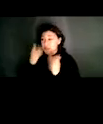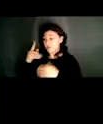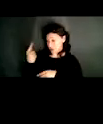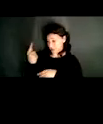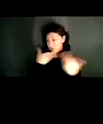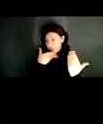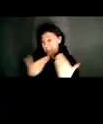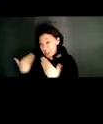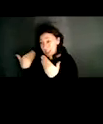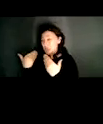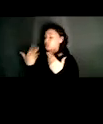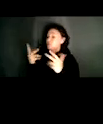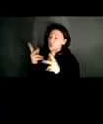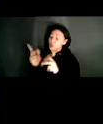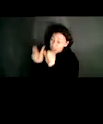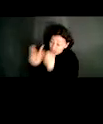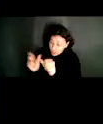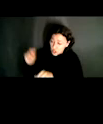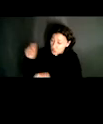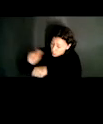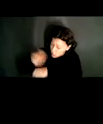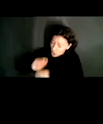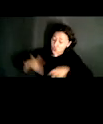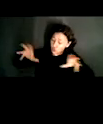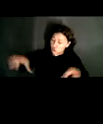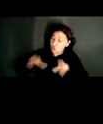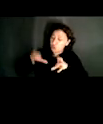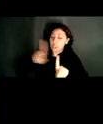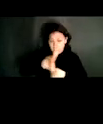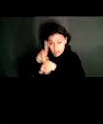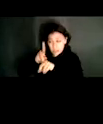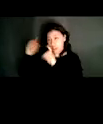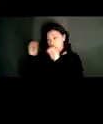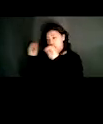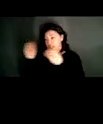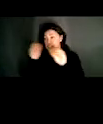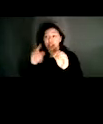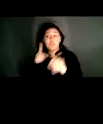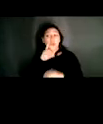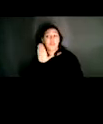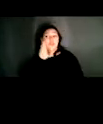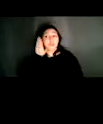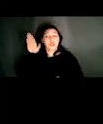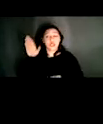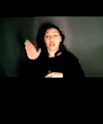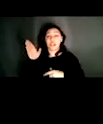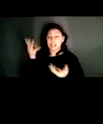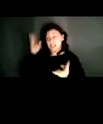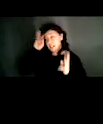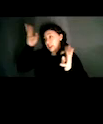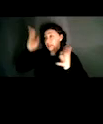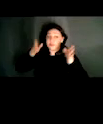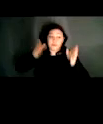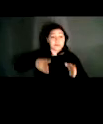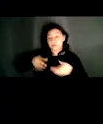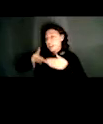mentoring our future thought leaders and our visionaries of tomorrow. I do not have to tell you that our